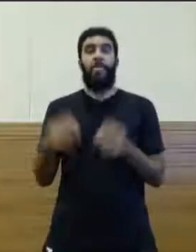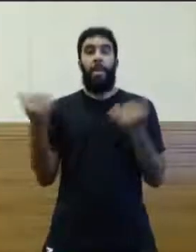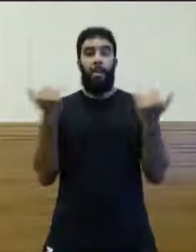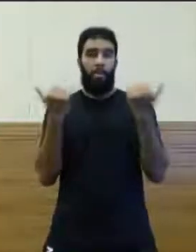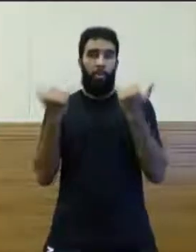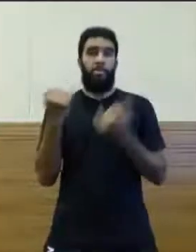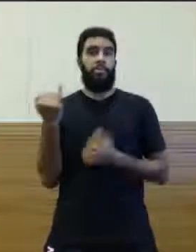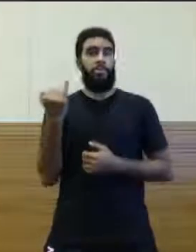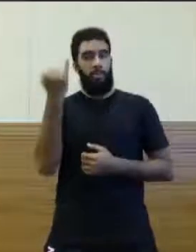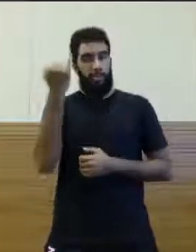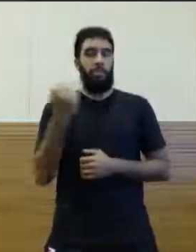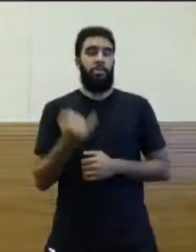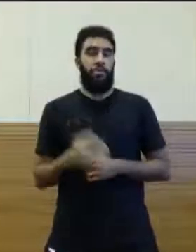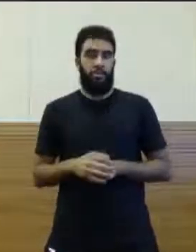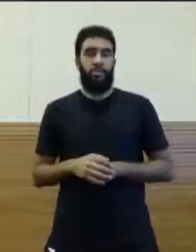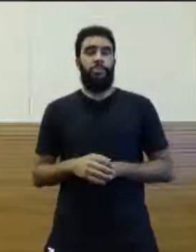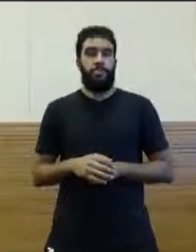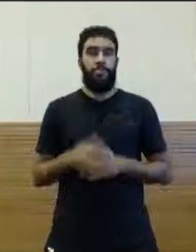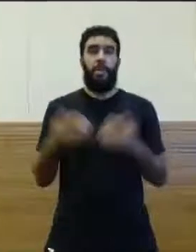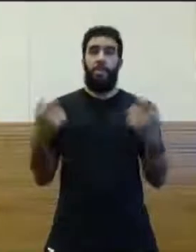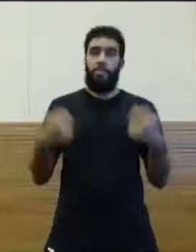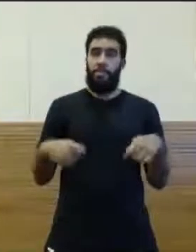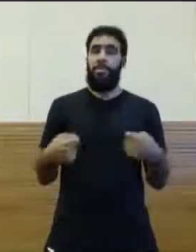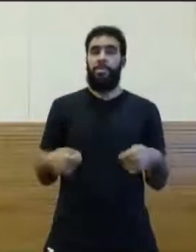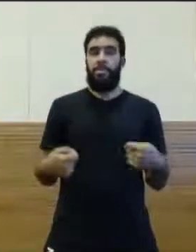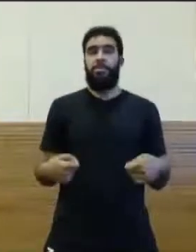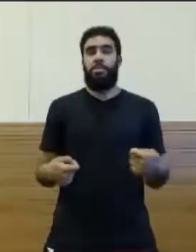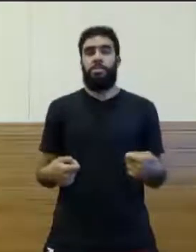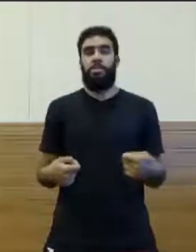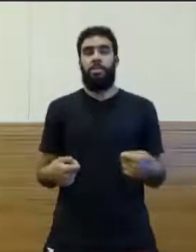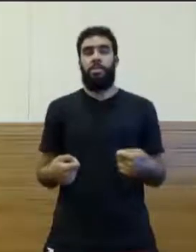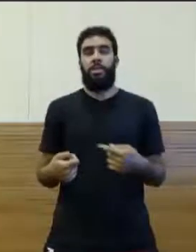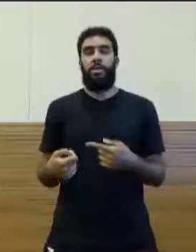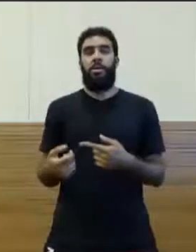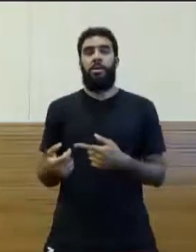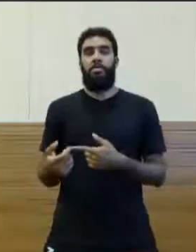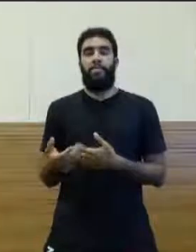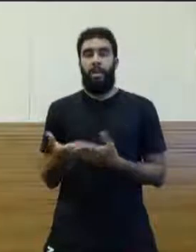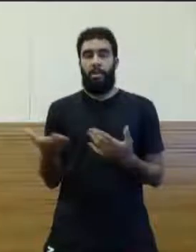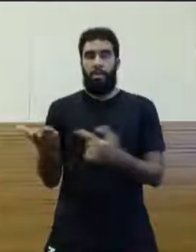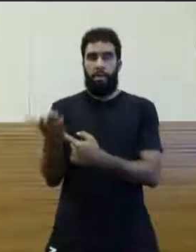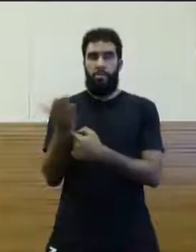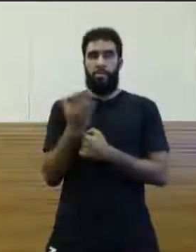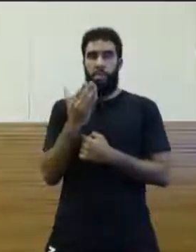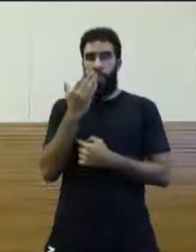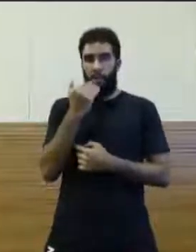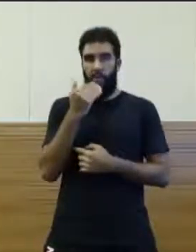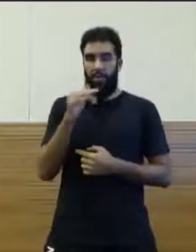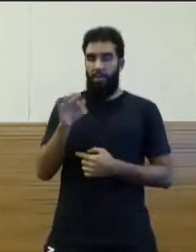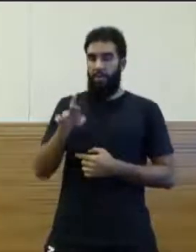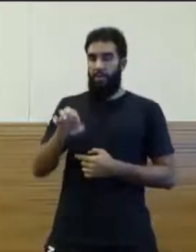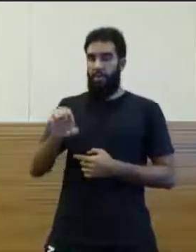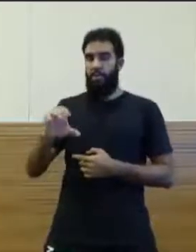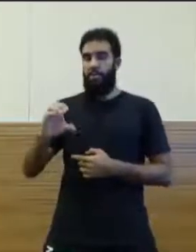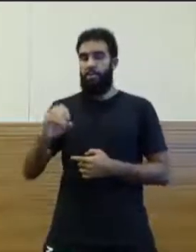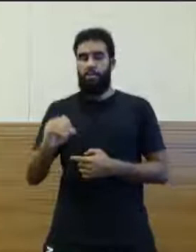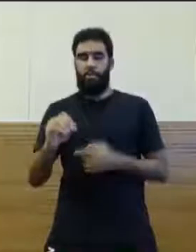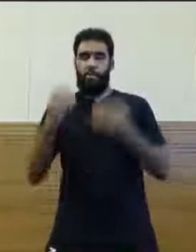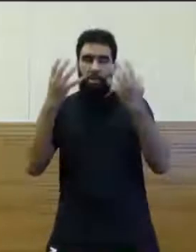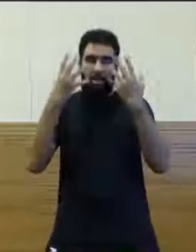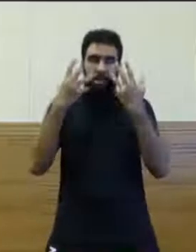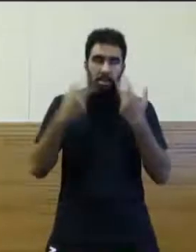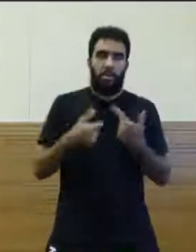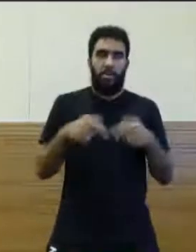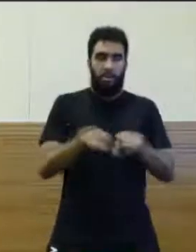and these informations are important and should be considered to favor nutrition from fresh